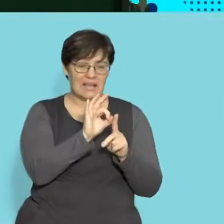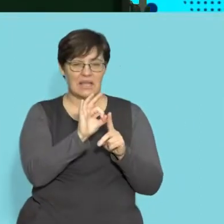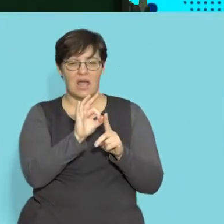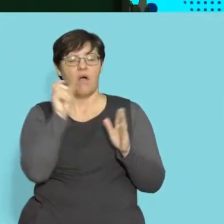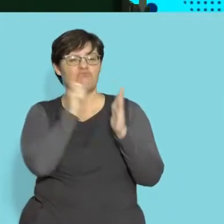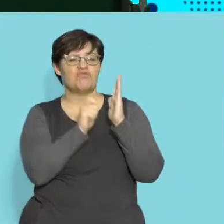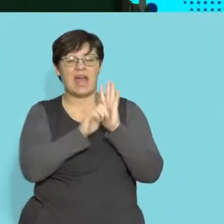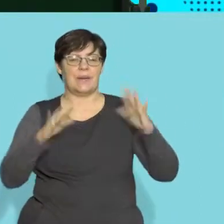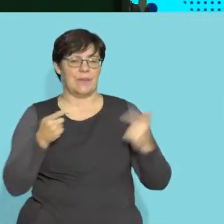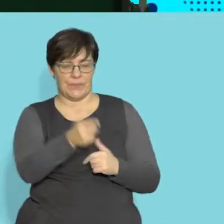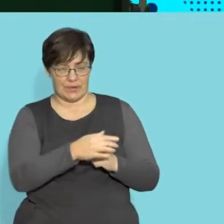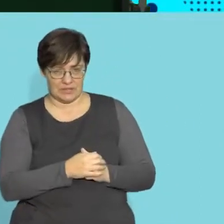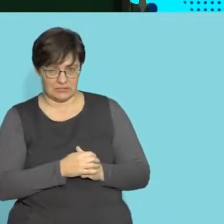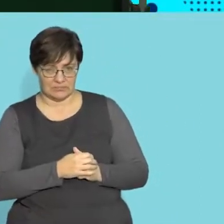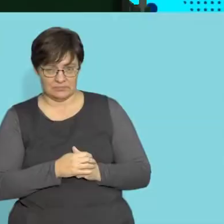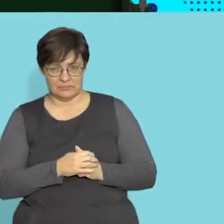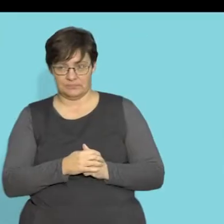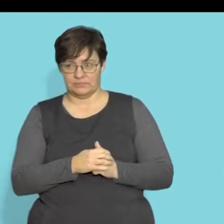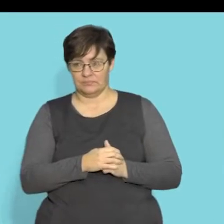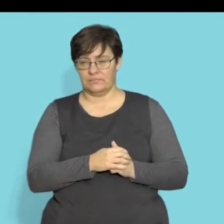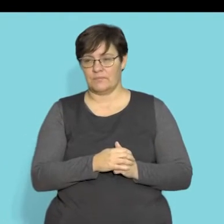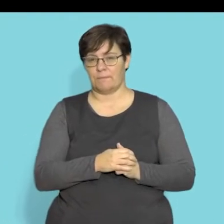exactly how to look at writing this essay.